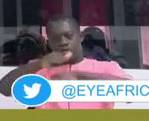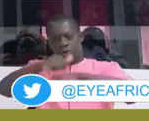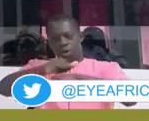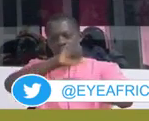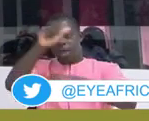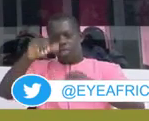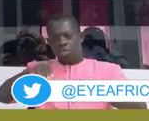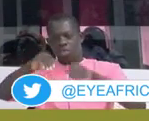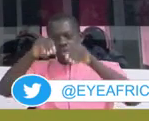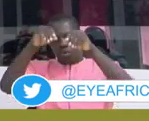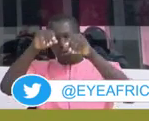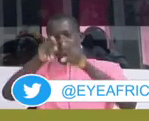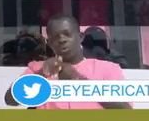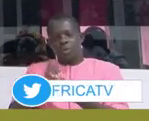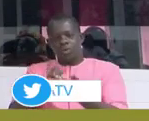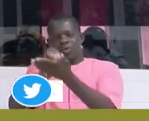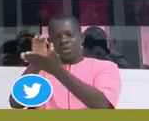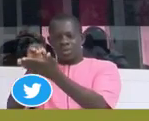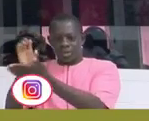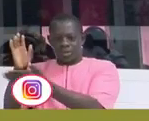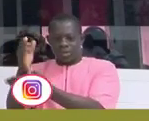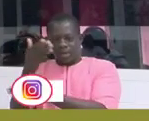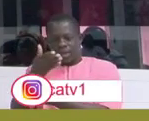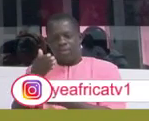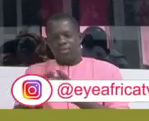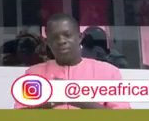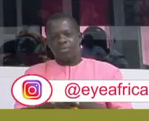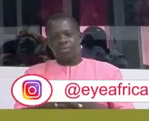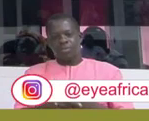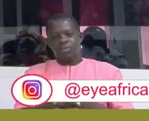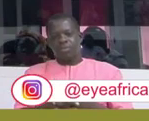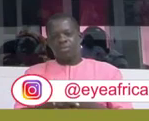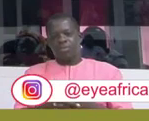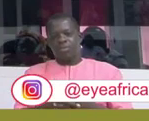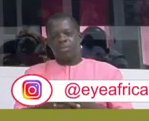which is for supply of sand and